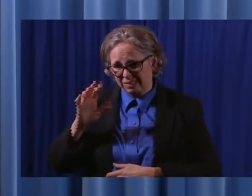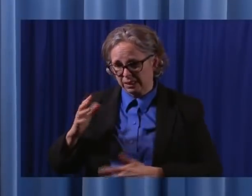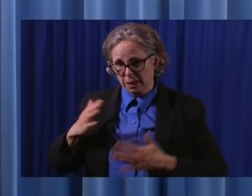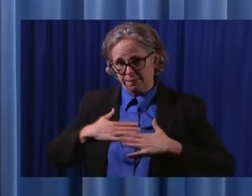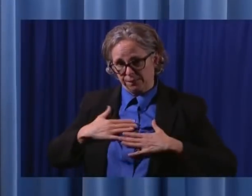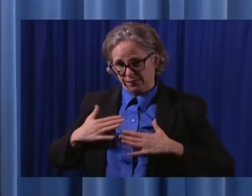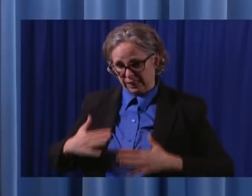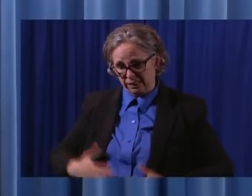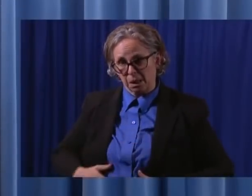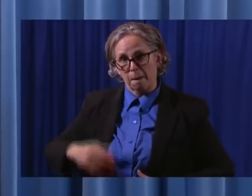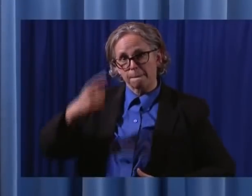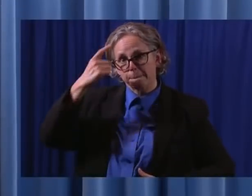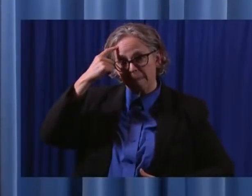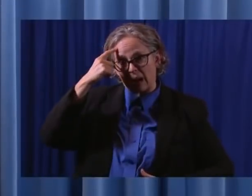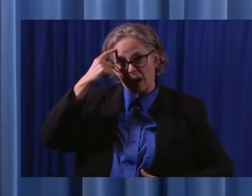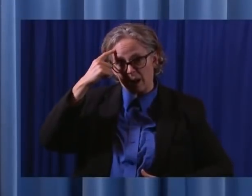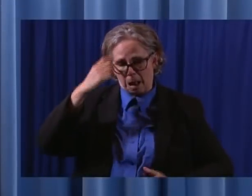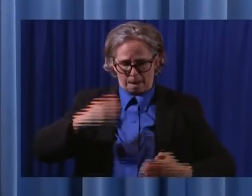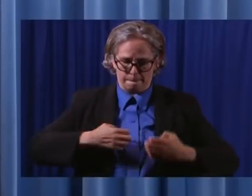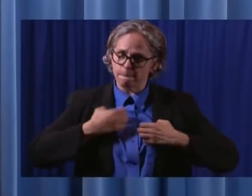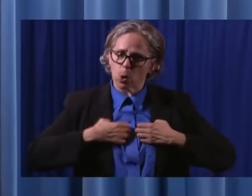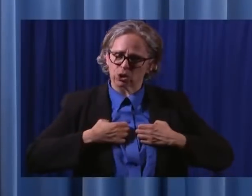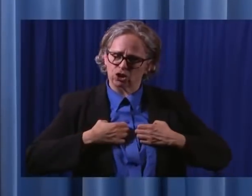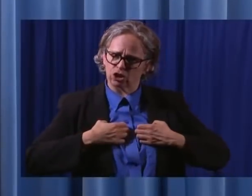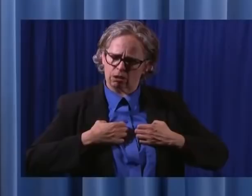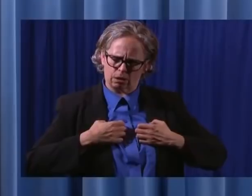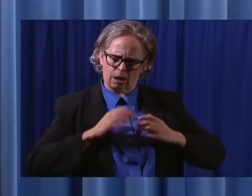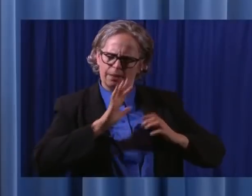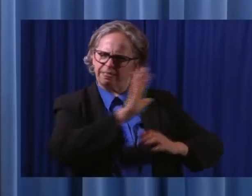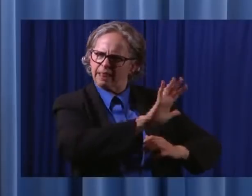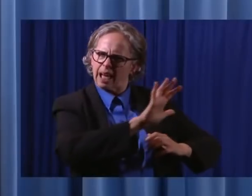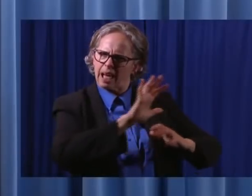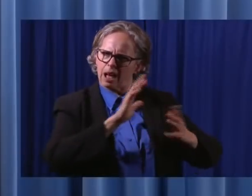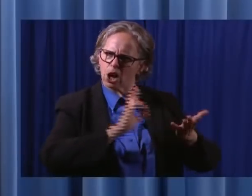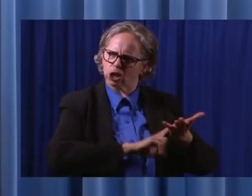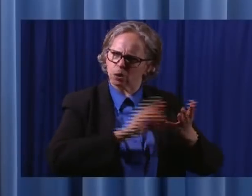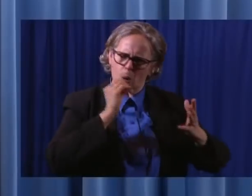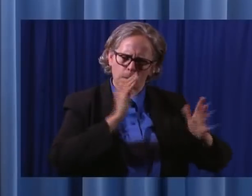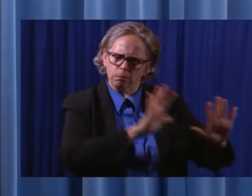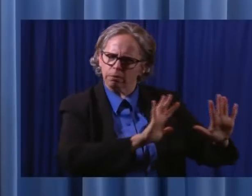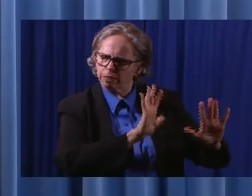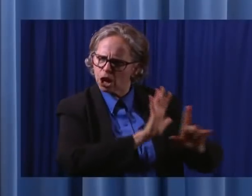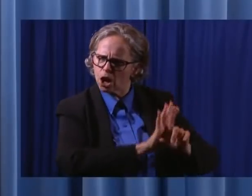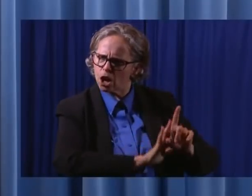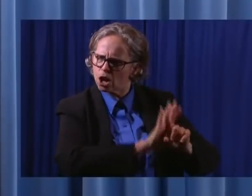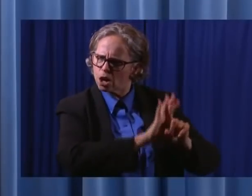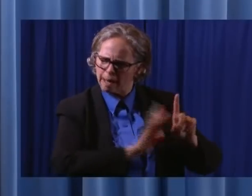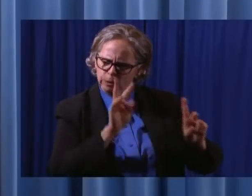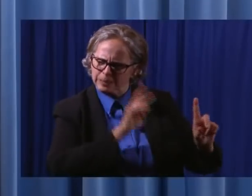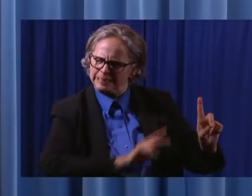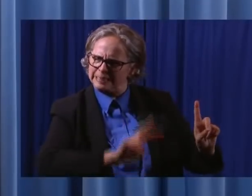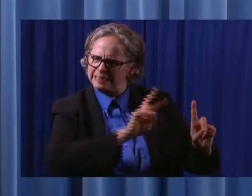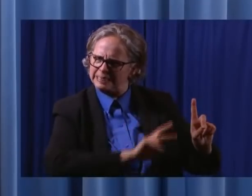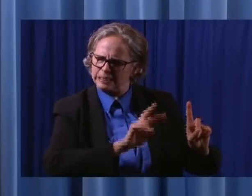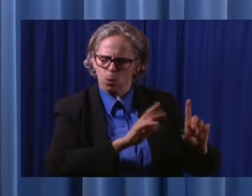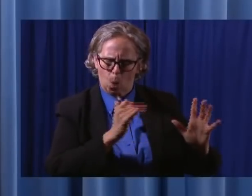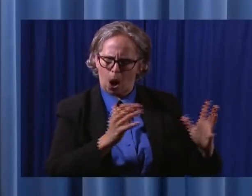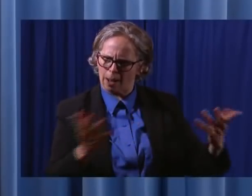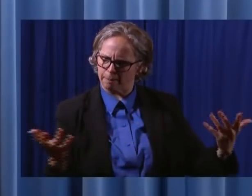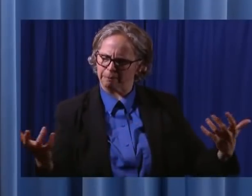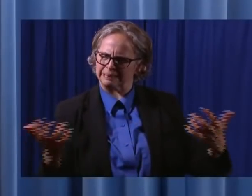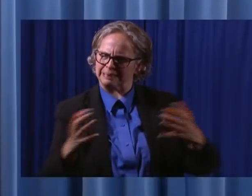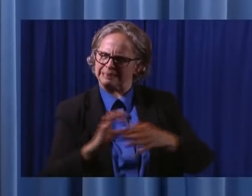mental well-being, that visitation can take place in a safe environment. So, tough call, good